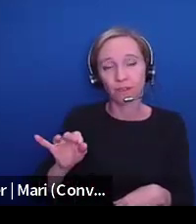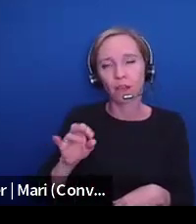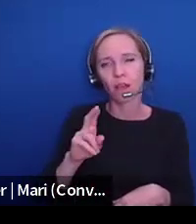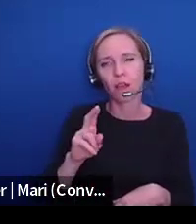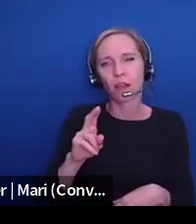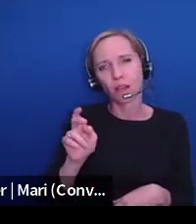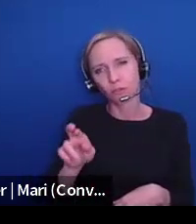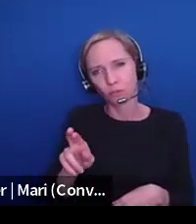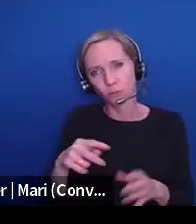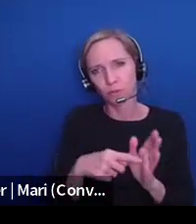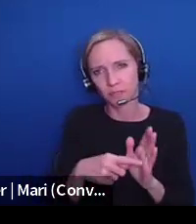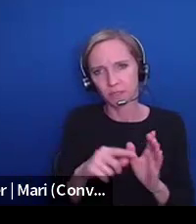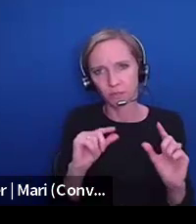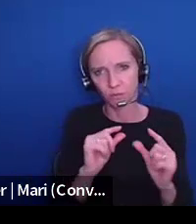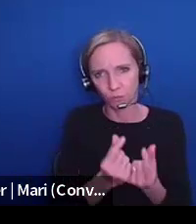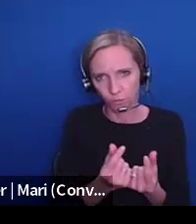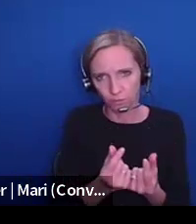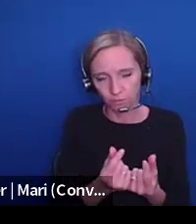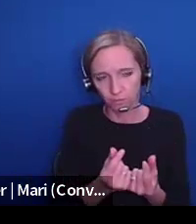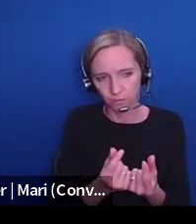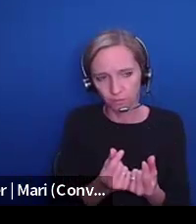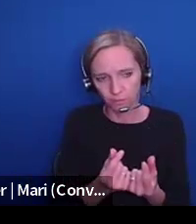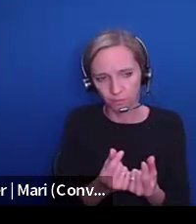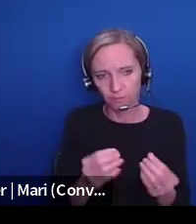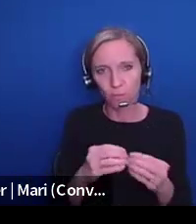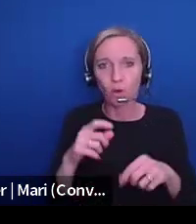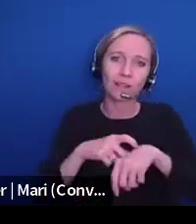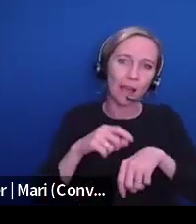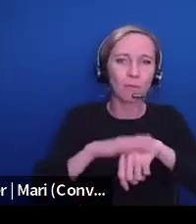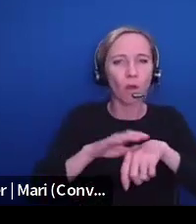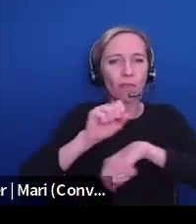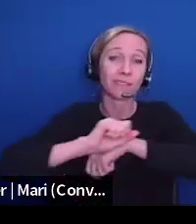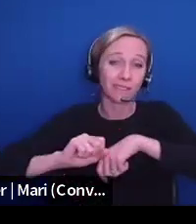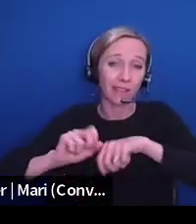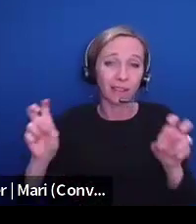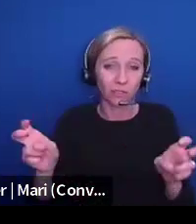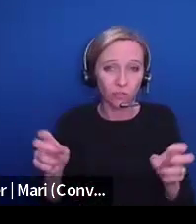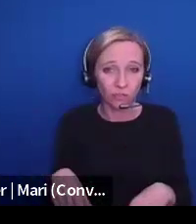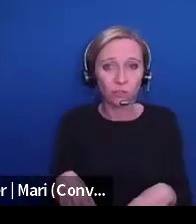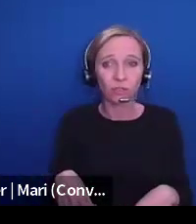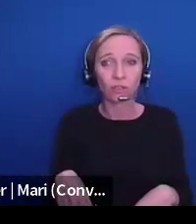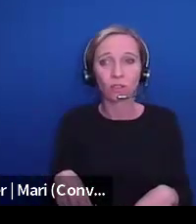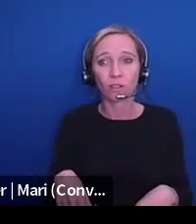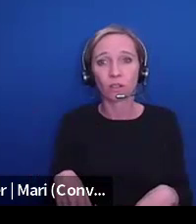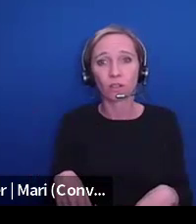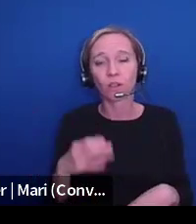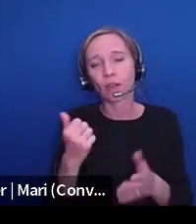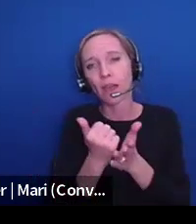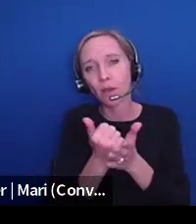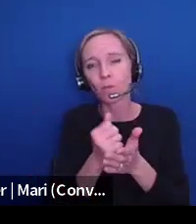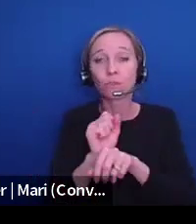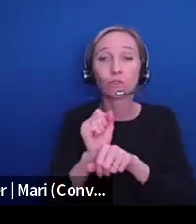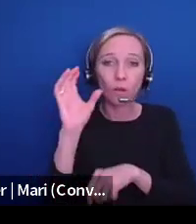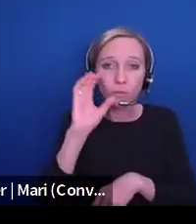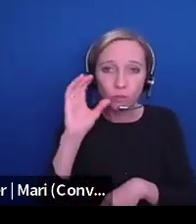underrepresented groups more time on the stage and help with job search,